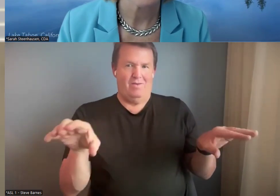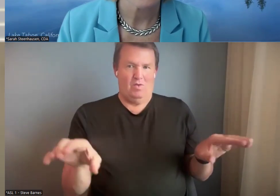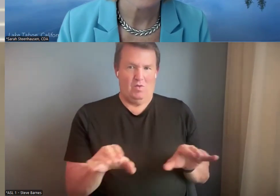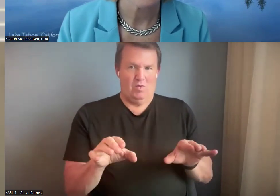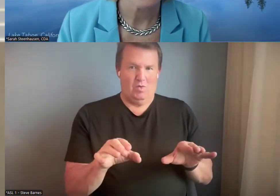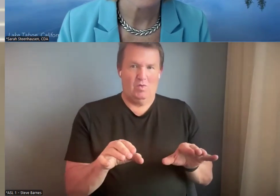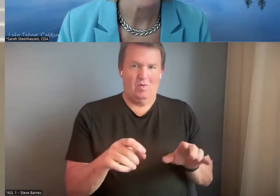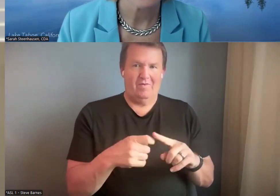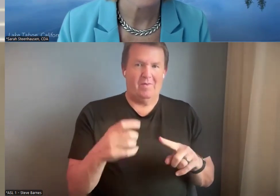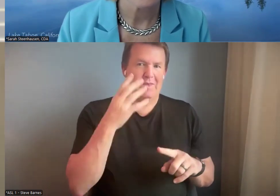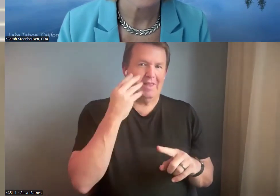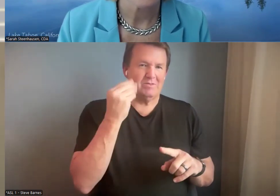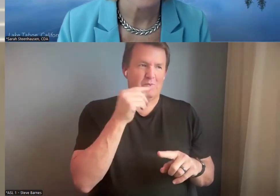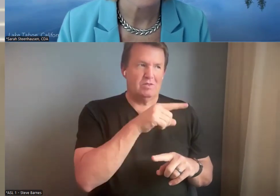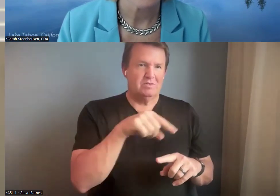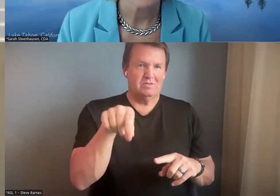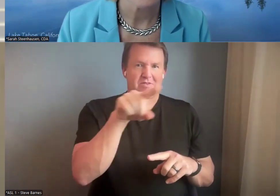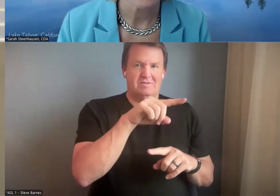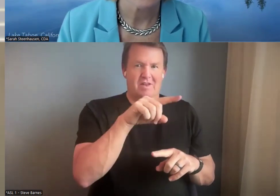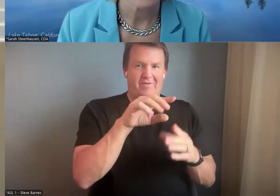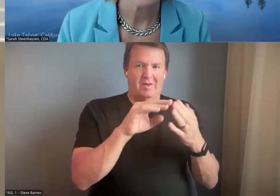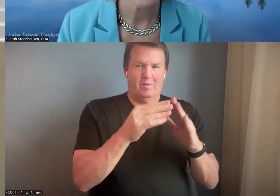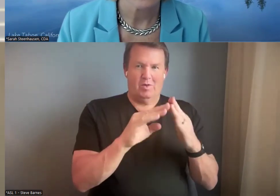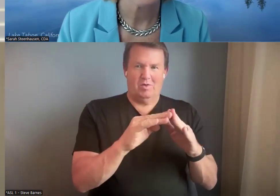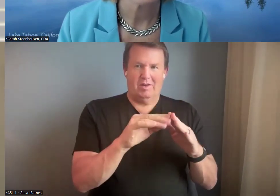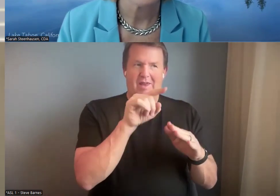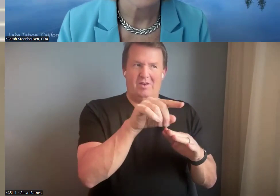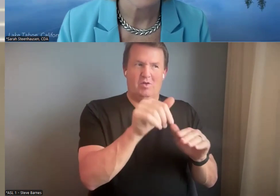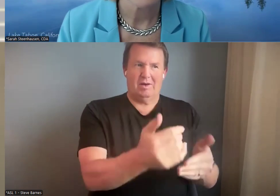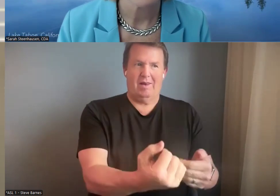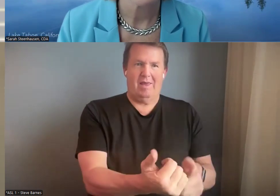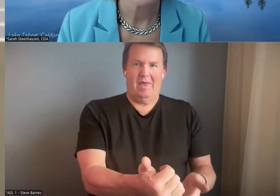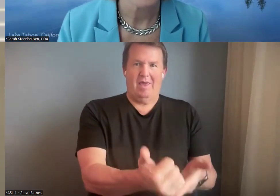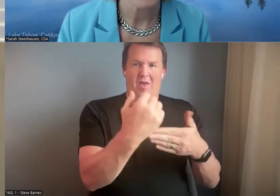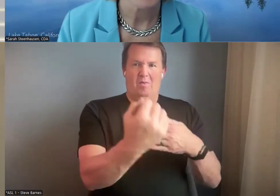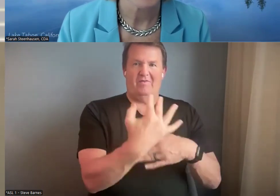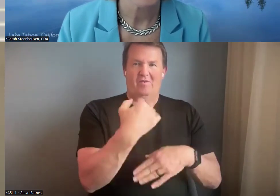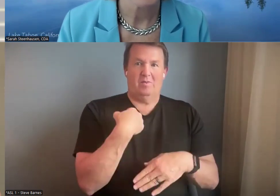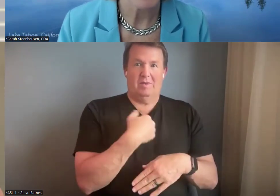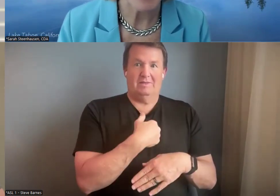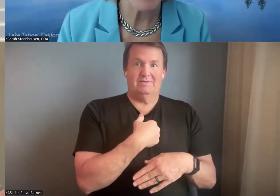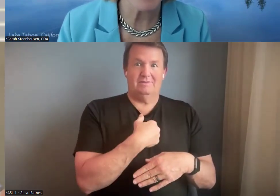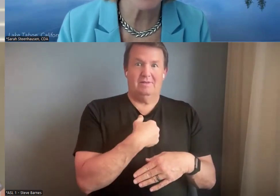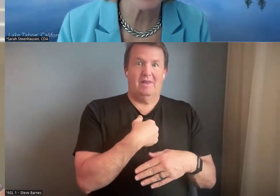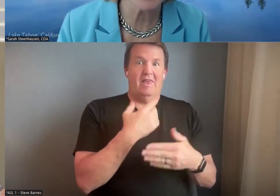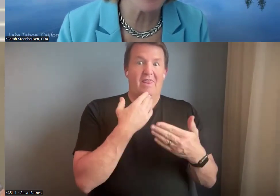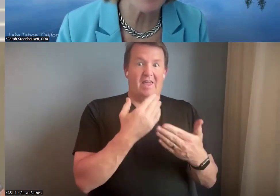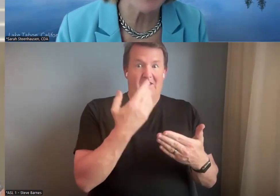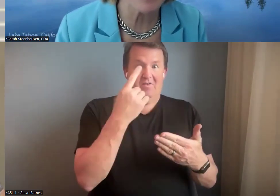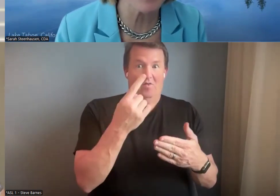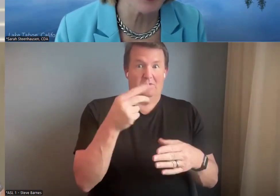various individuals that maybe will help inform this particular group. So I'm happy to be here, and thank you for having me.